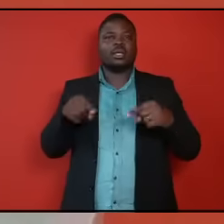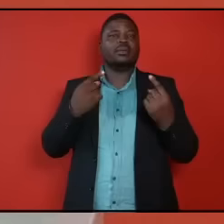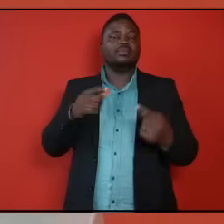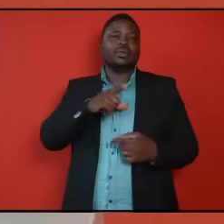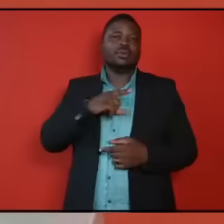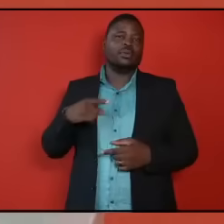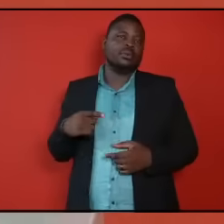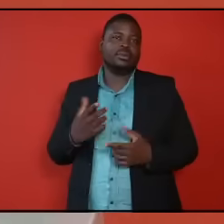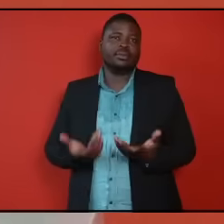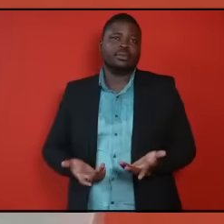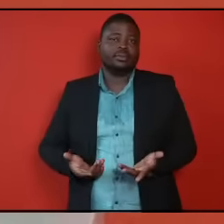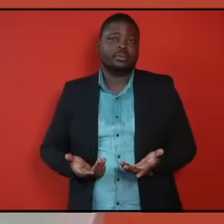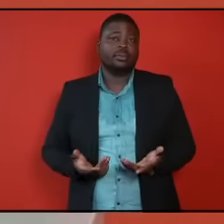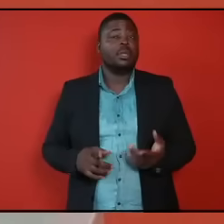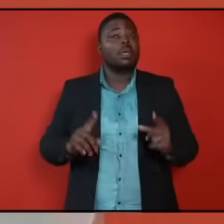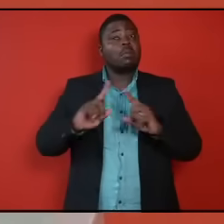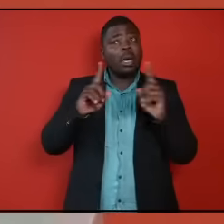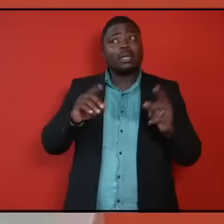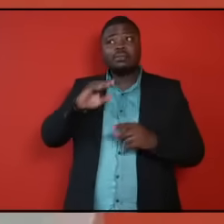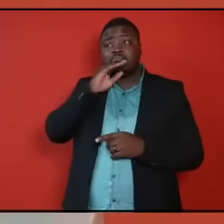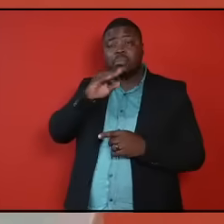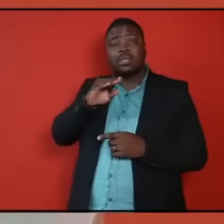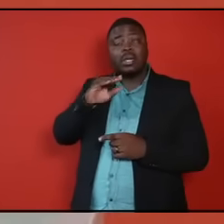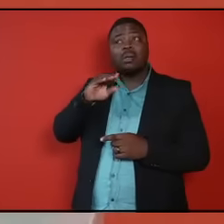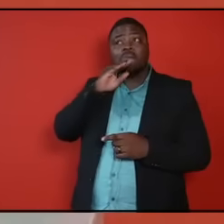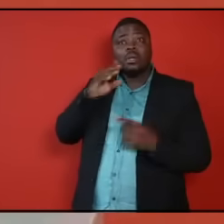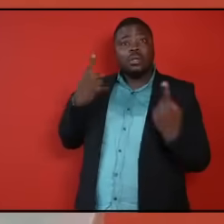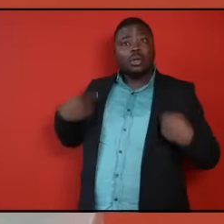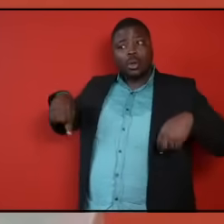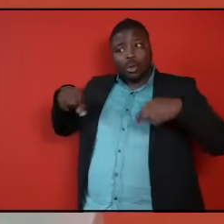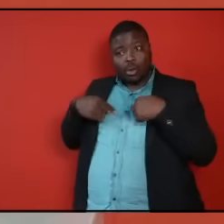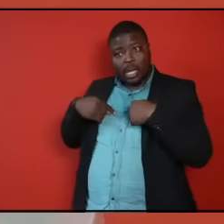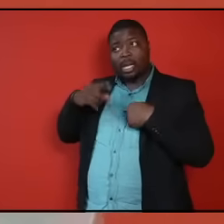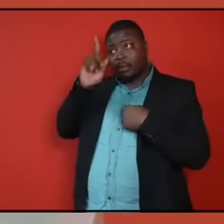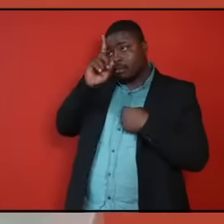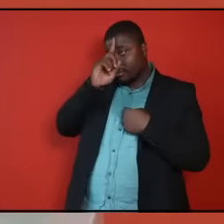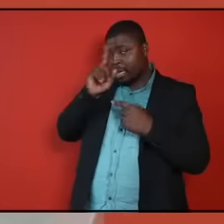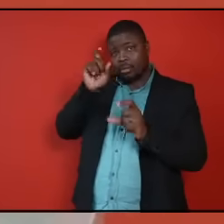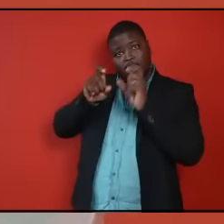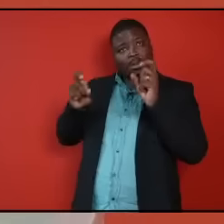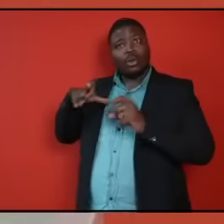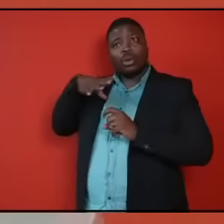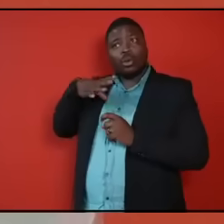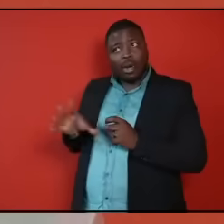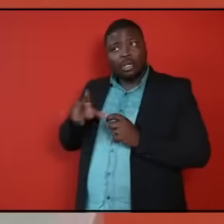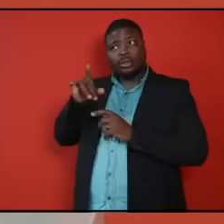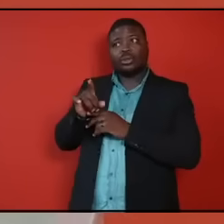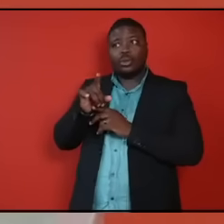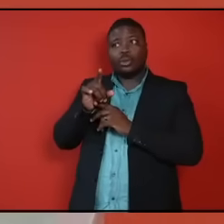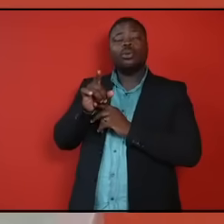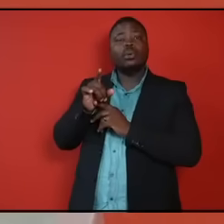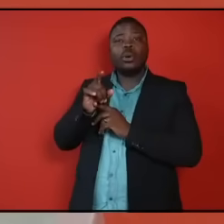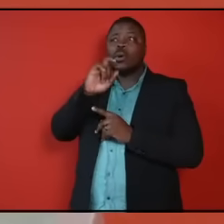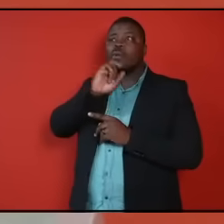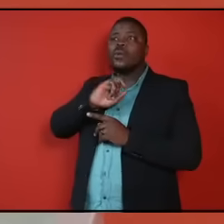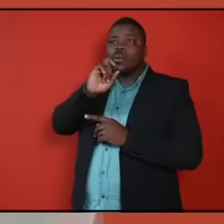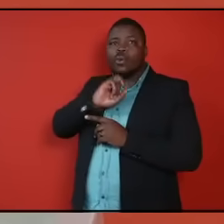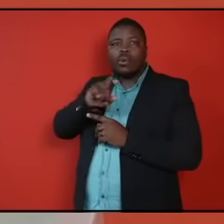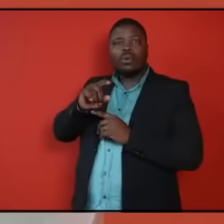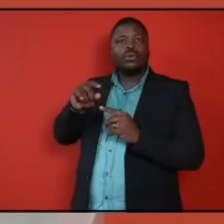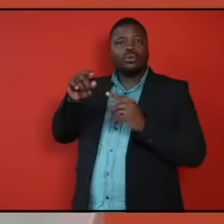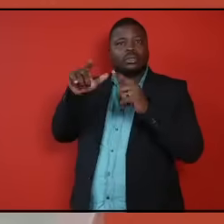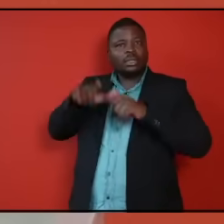It's not because we don't want to work the land. We are working the land. The shelves are owned by people who are